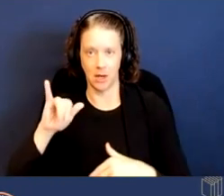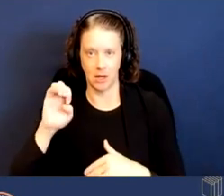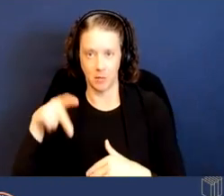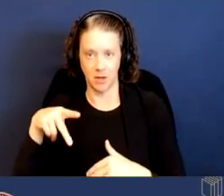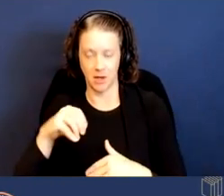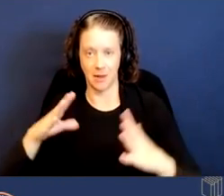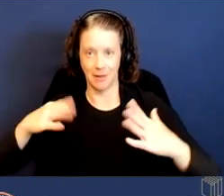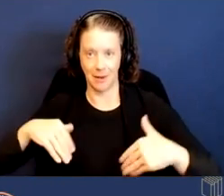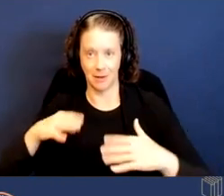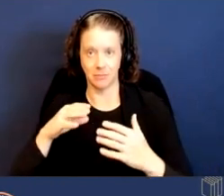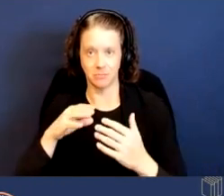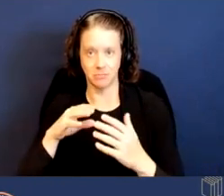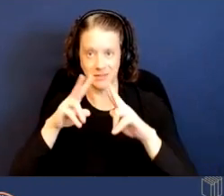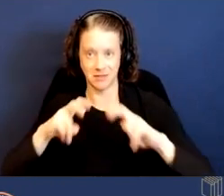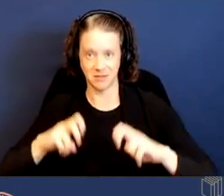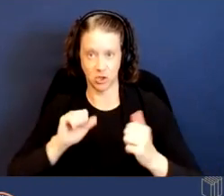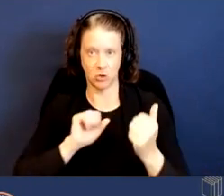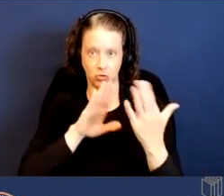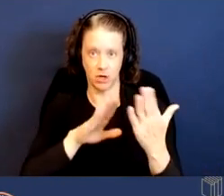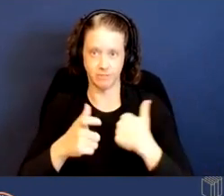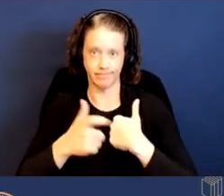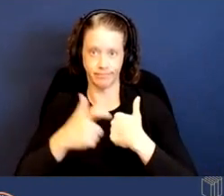assessments are addressed in a timely fashion as well.